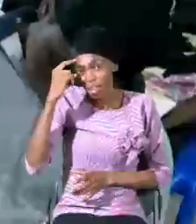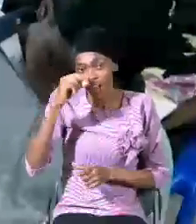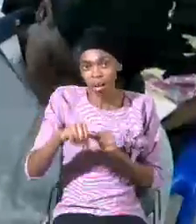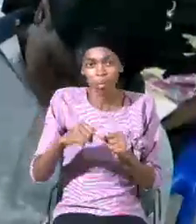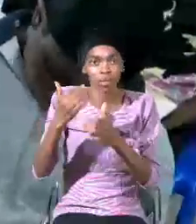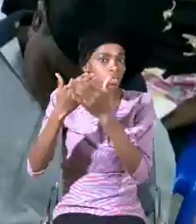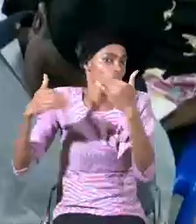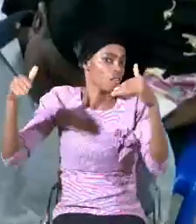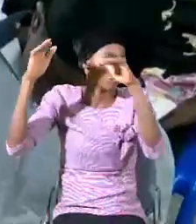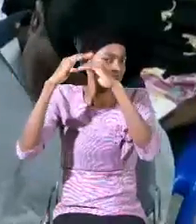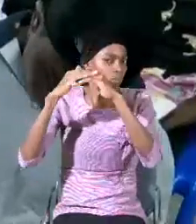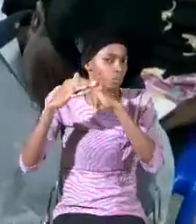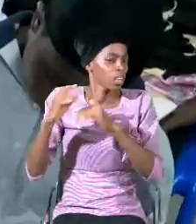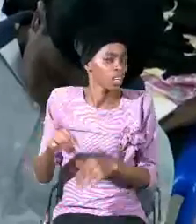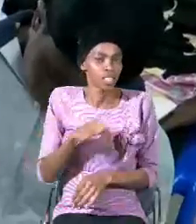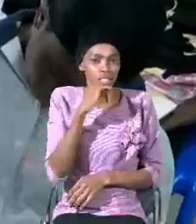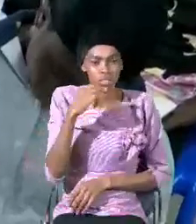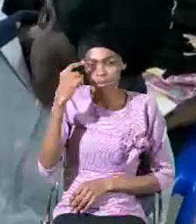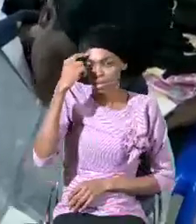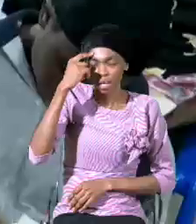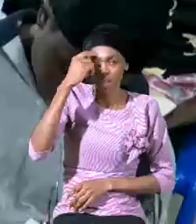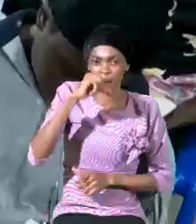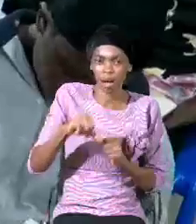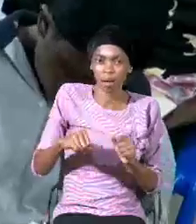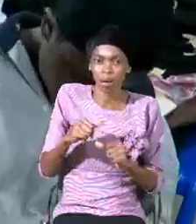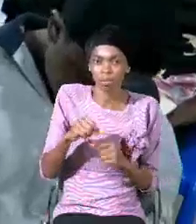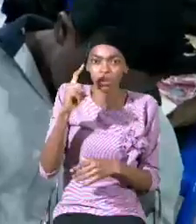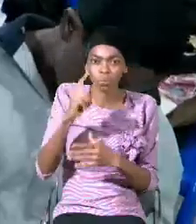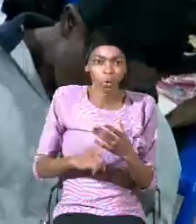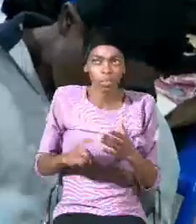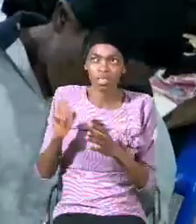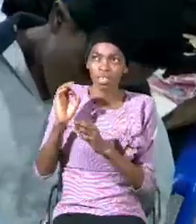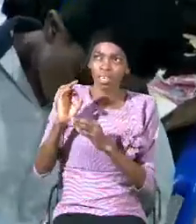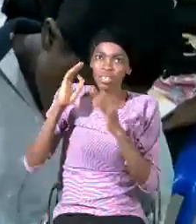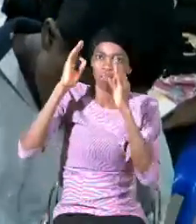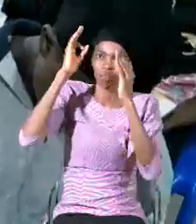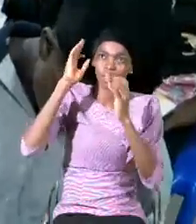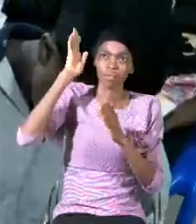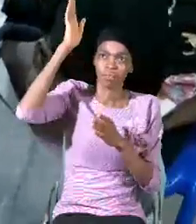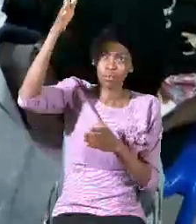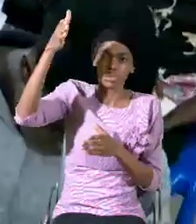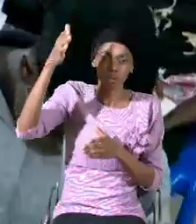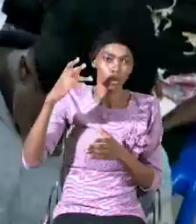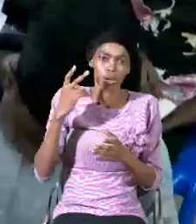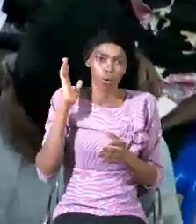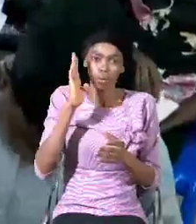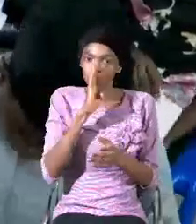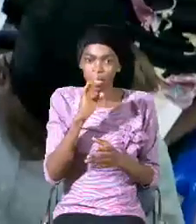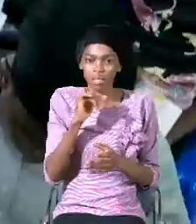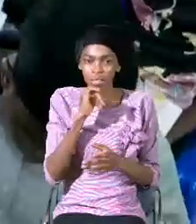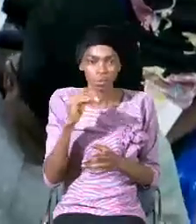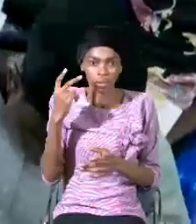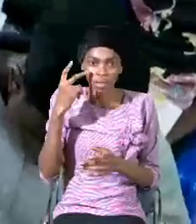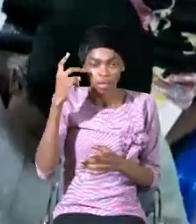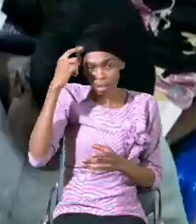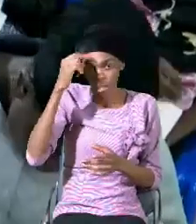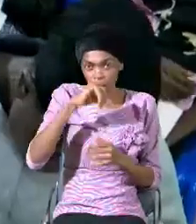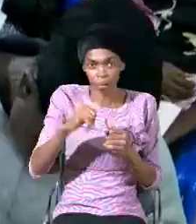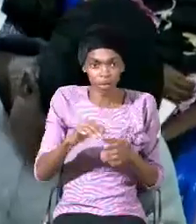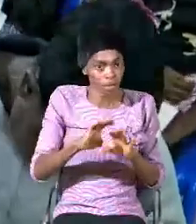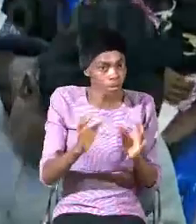heaven. He didn't think about what the future destiny will be. He didn't think about his community. He